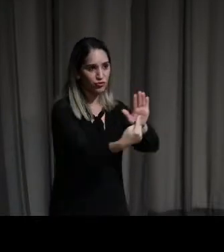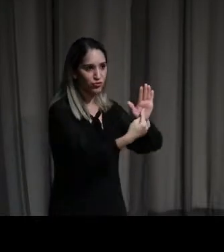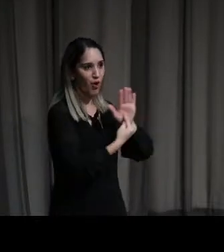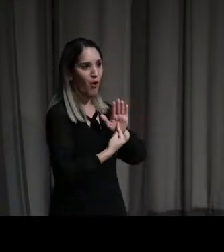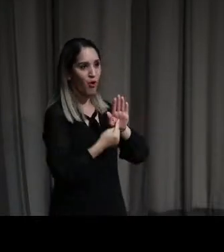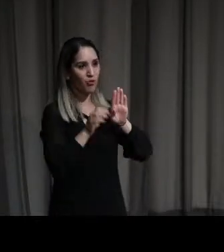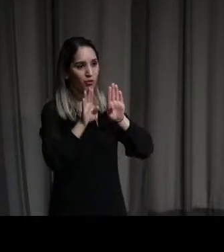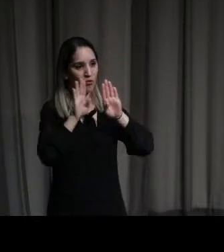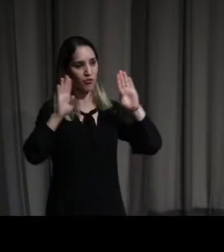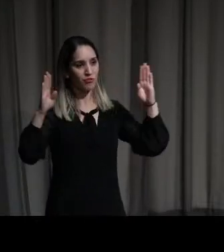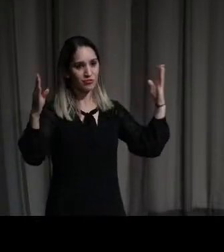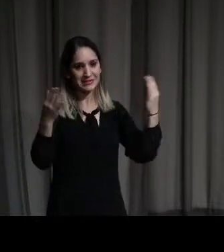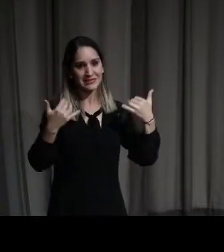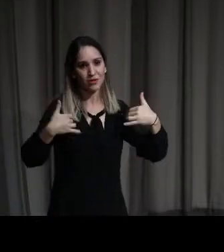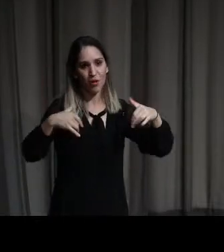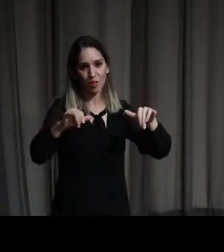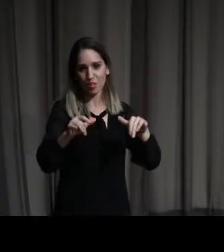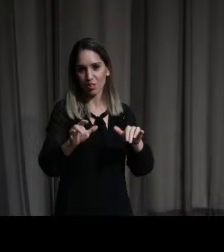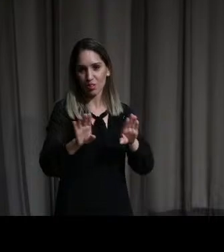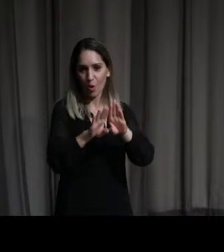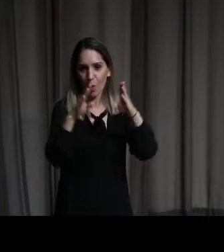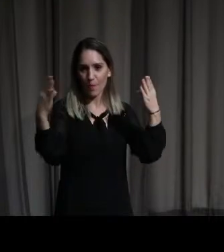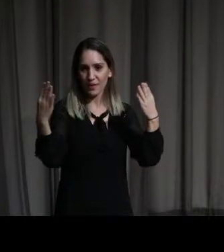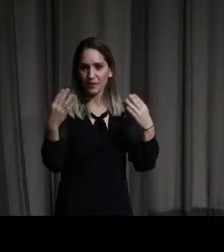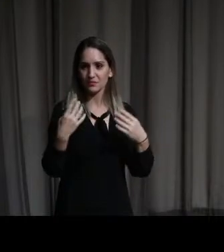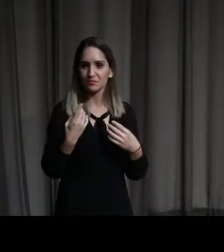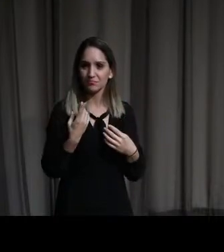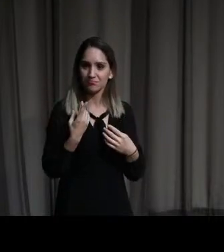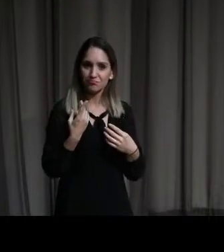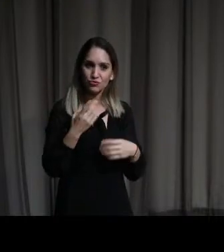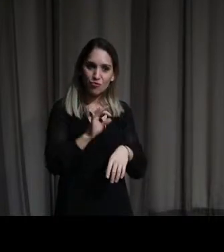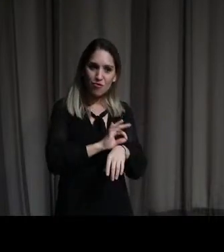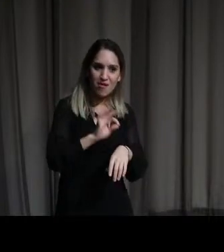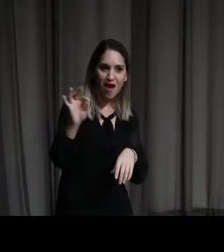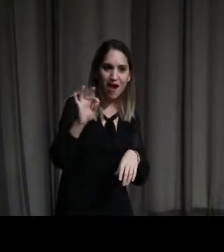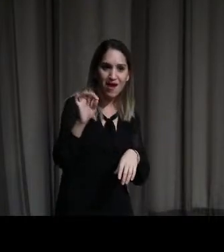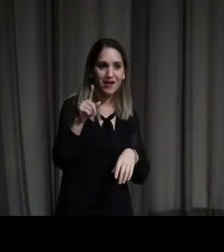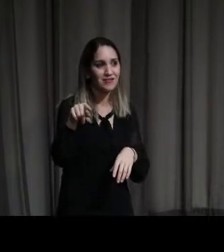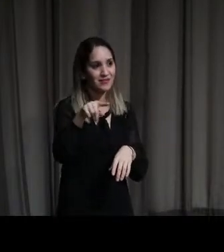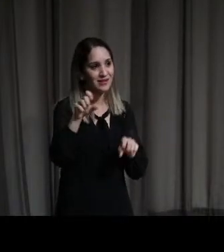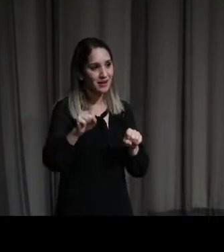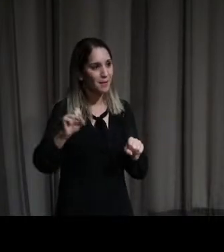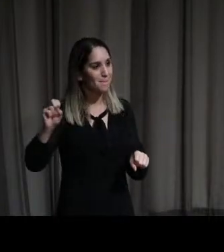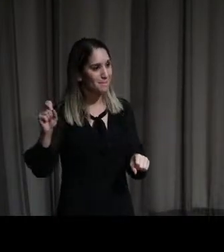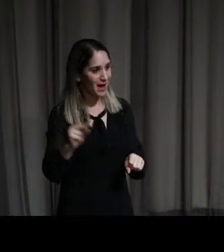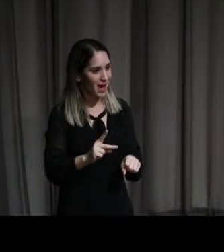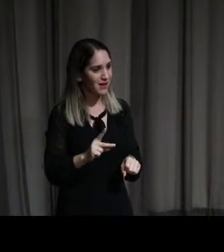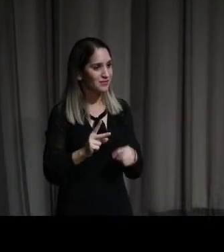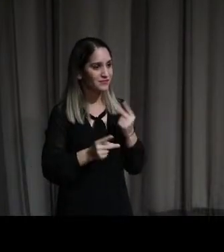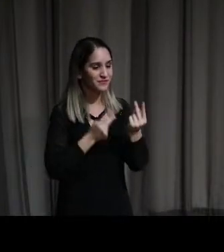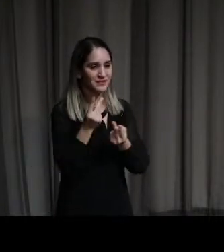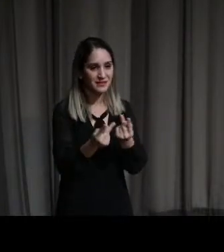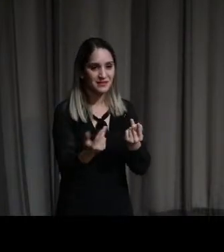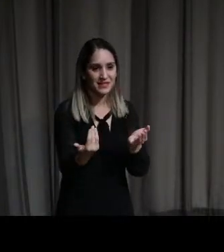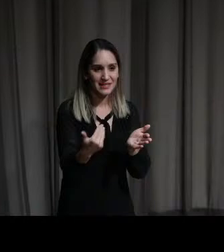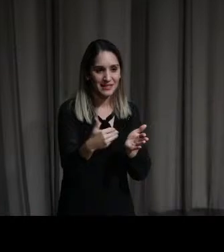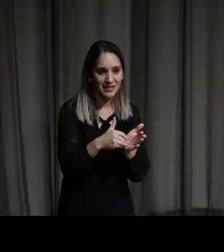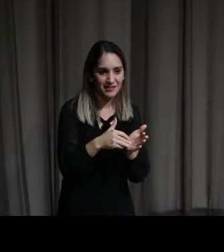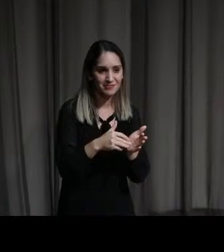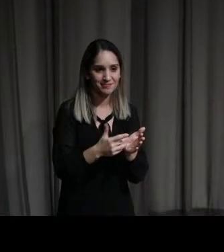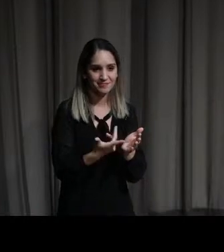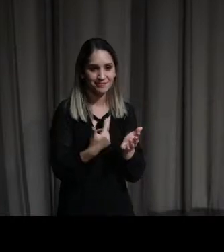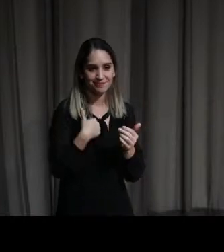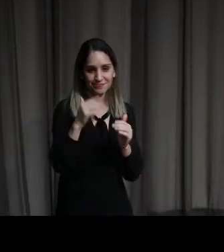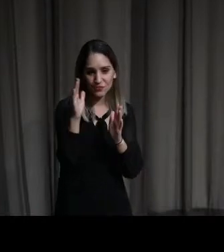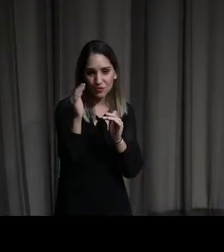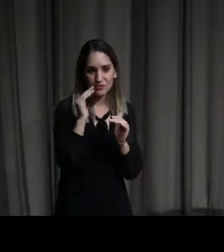gallery is still open until 9. And you can come back and visit again and again. And I hope that this conversation has helped